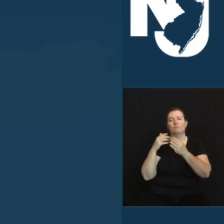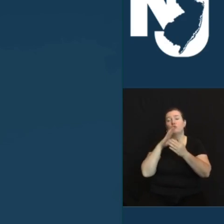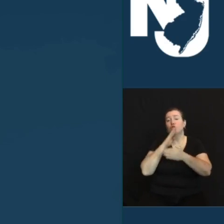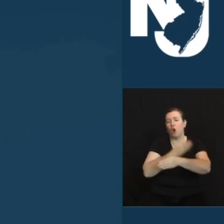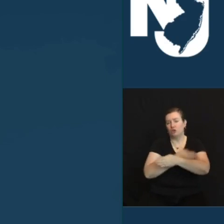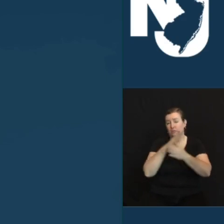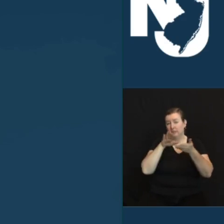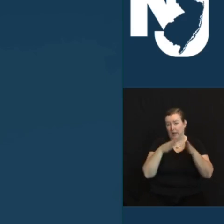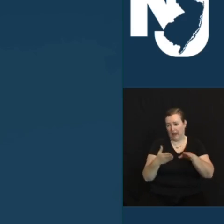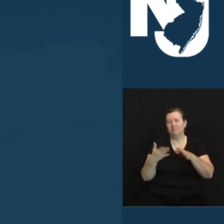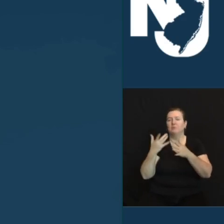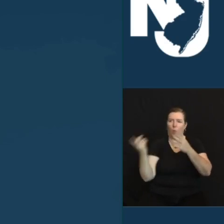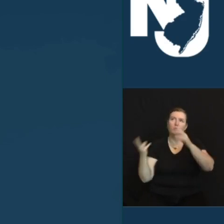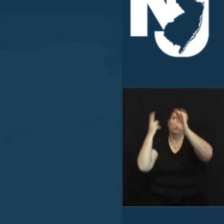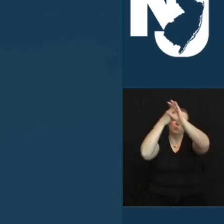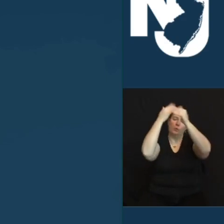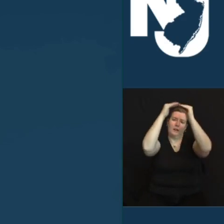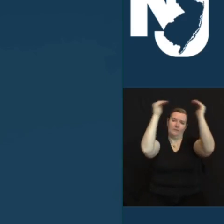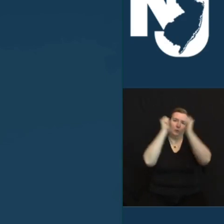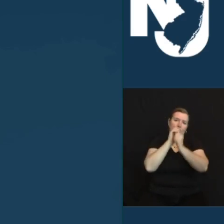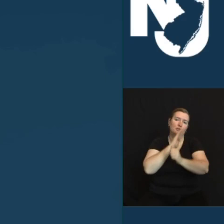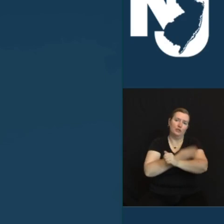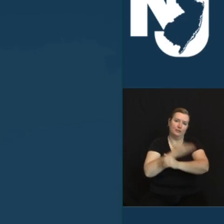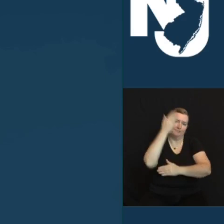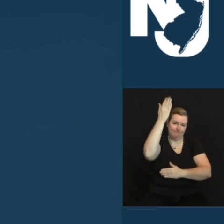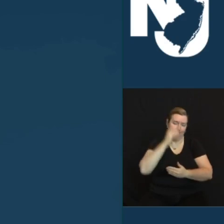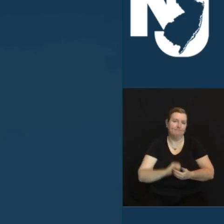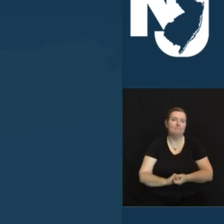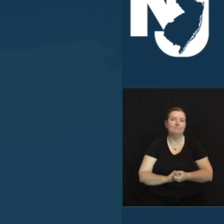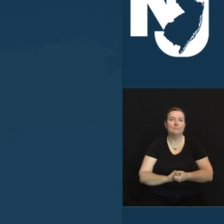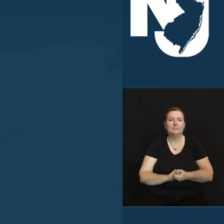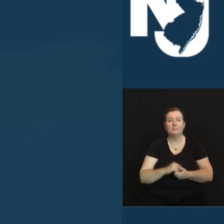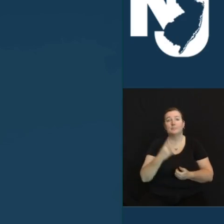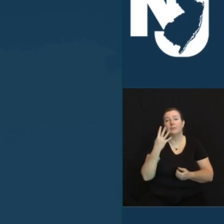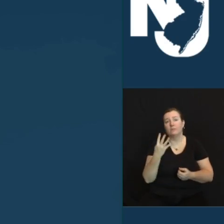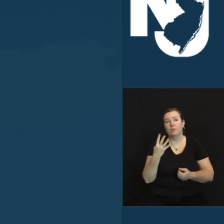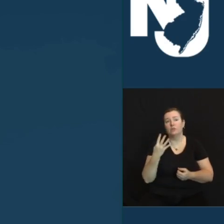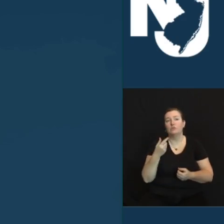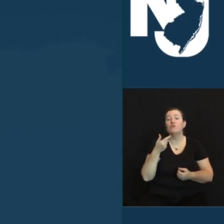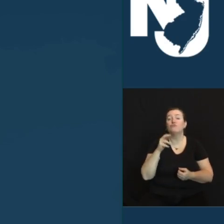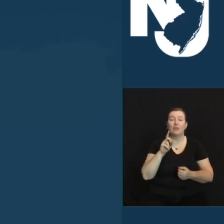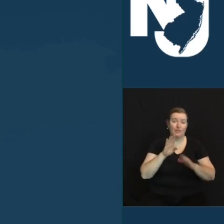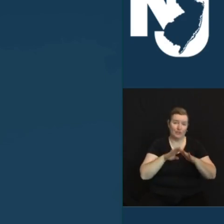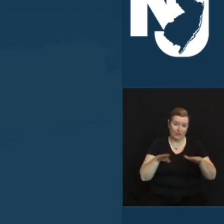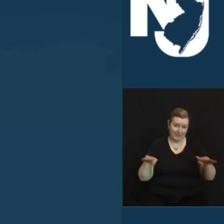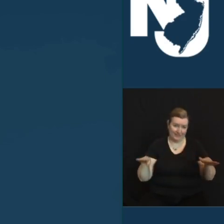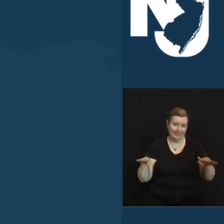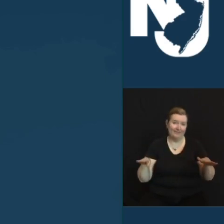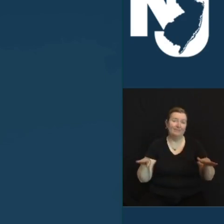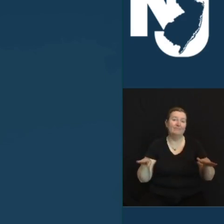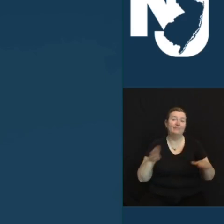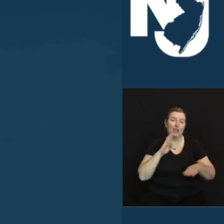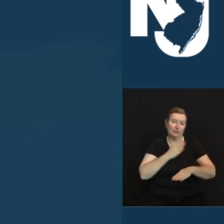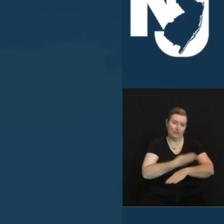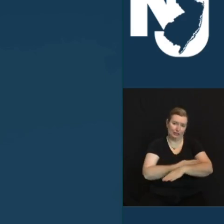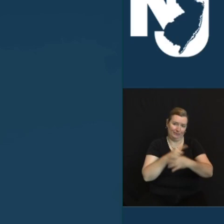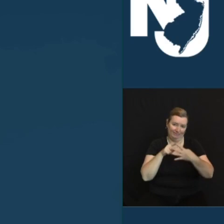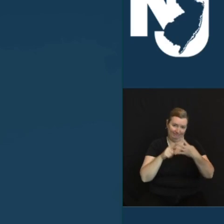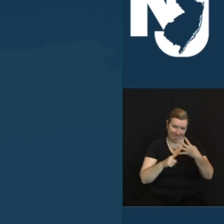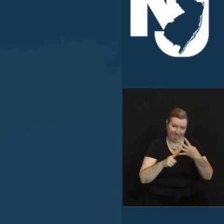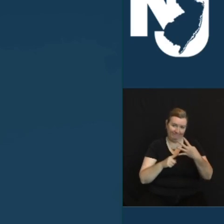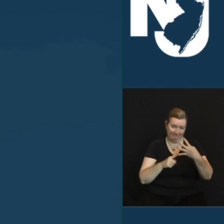a daughter and son-in-law, he is also survived by 4 granddaughters, Amanda, with whom I had the great opportunity of speaking,